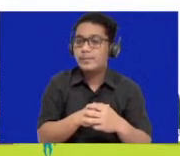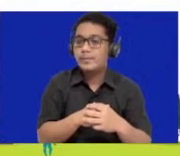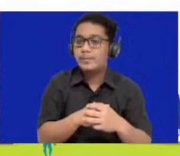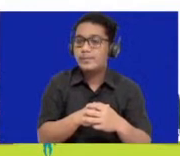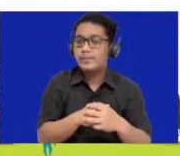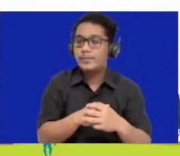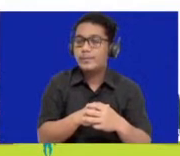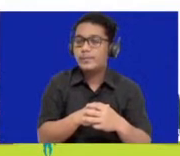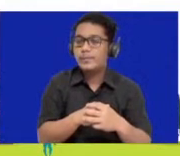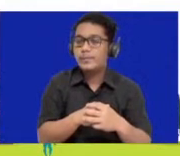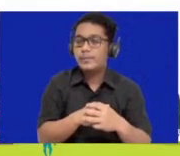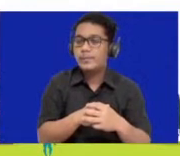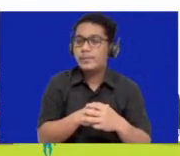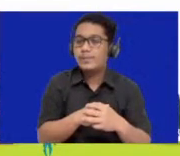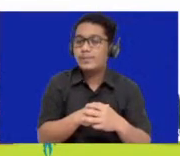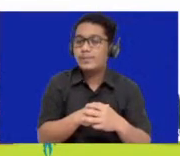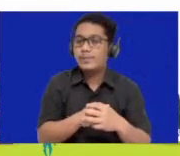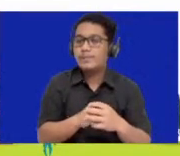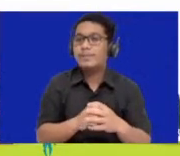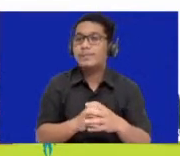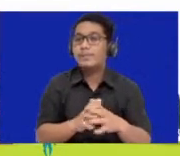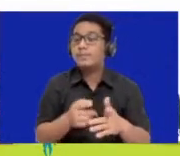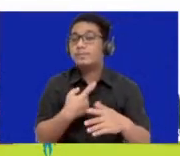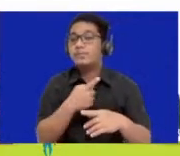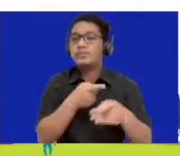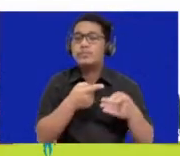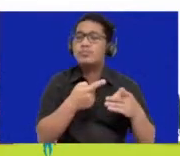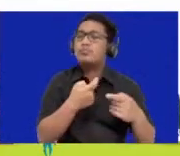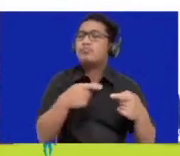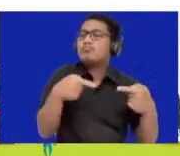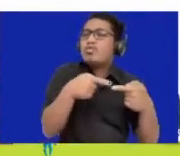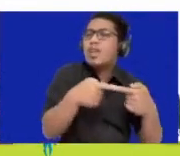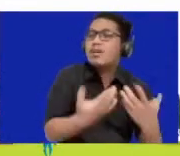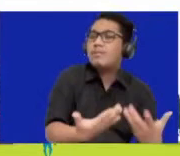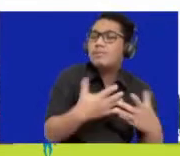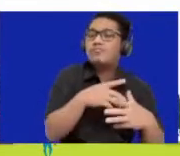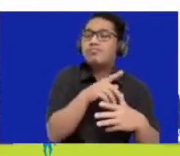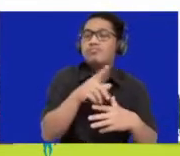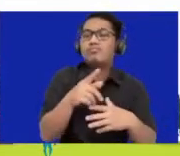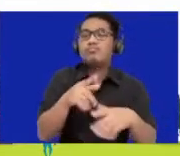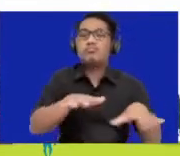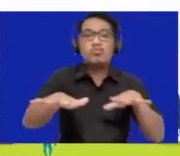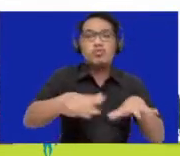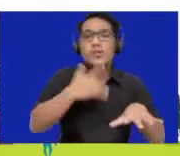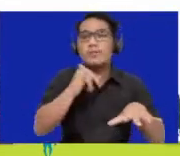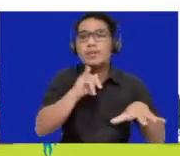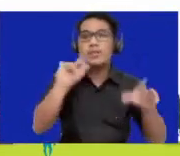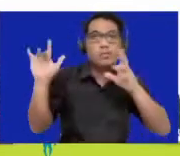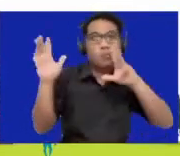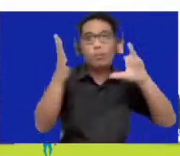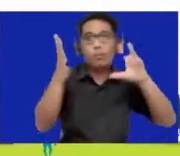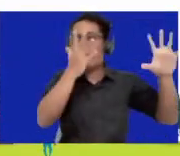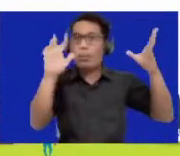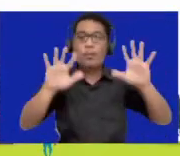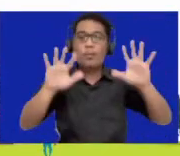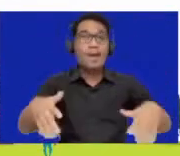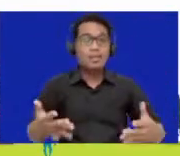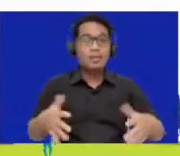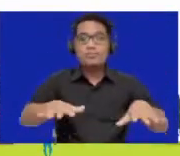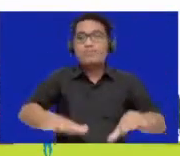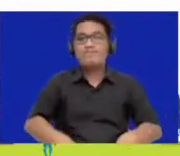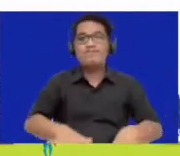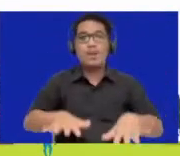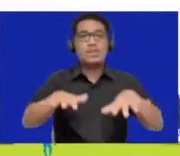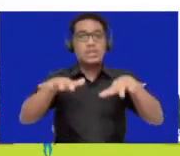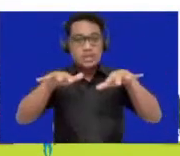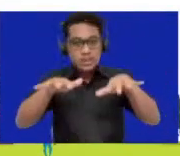natural disasters like cyclone, flood, flash floods, salinity intrusion, drought, lightning, and